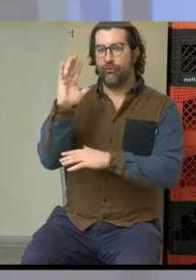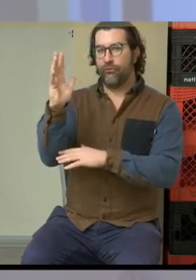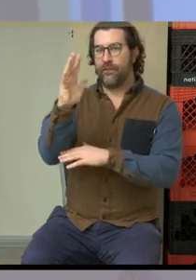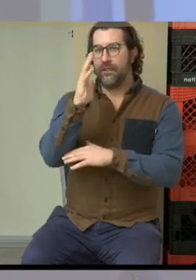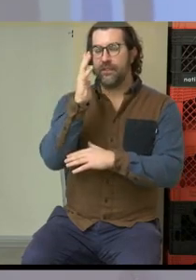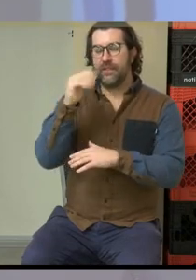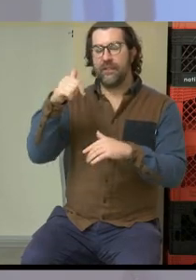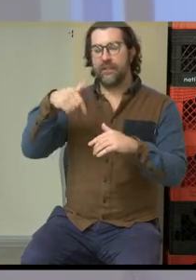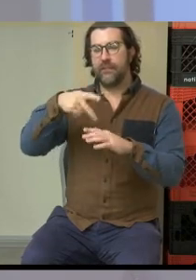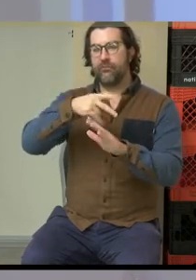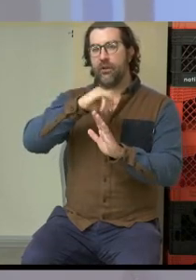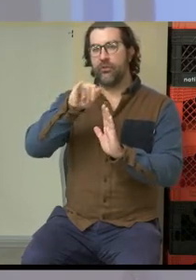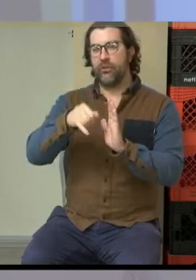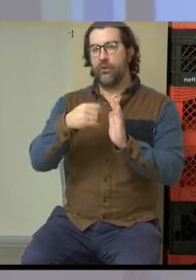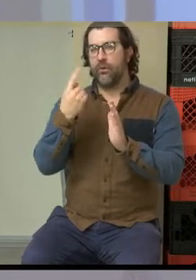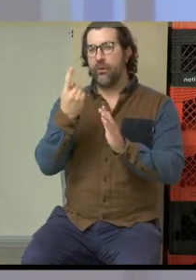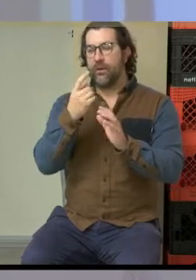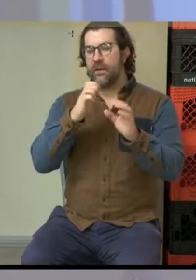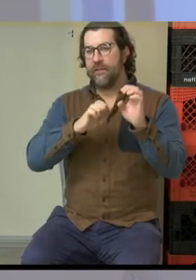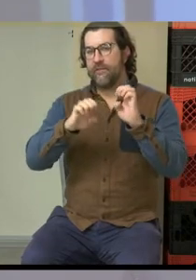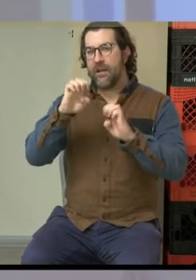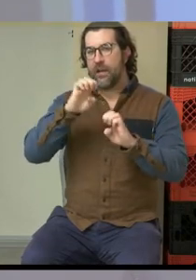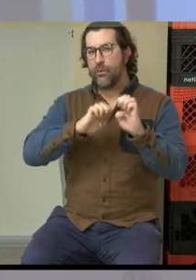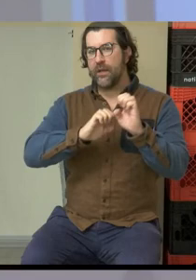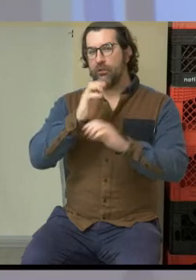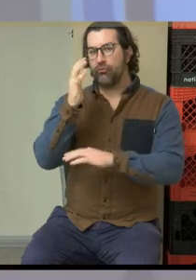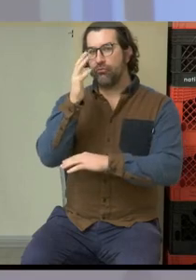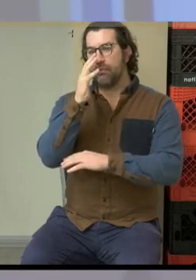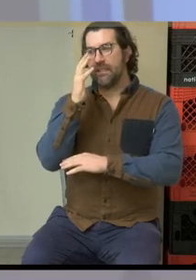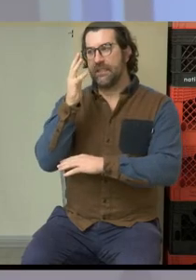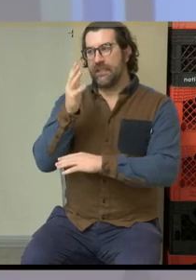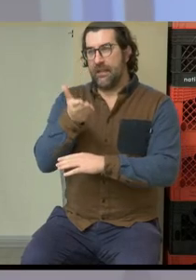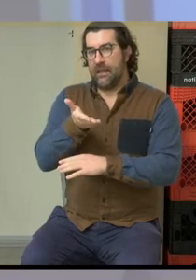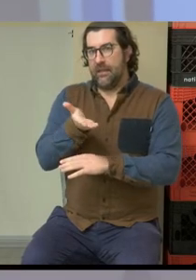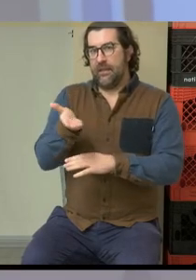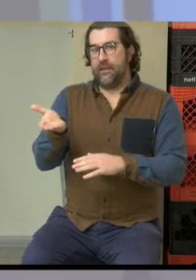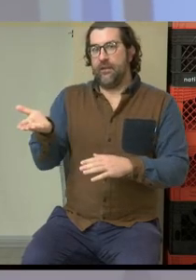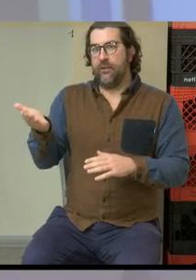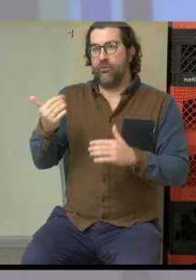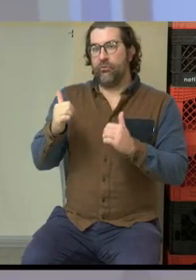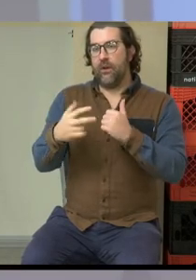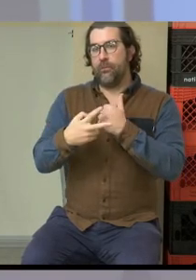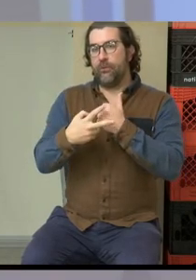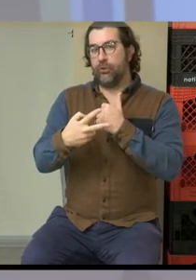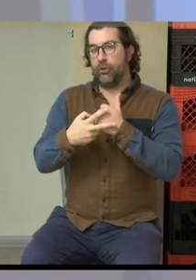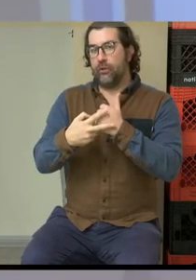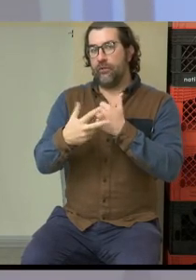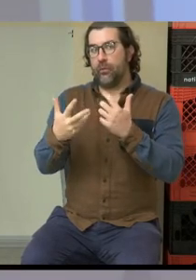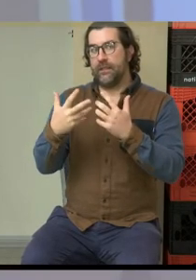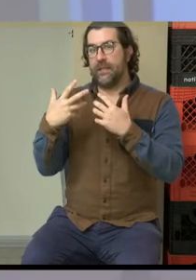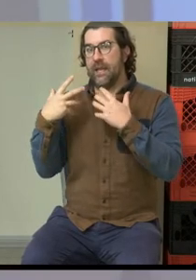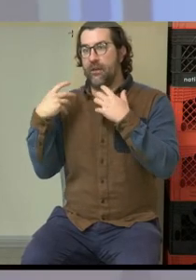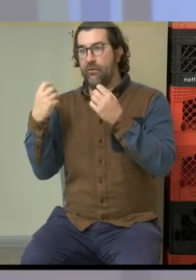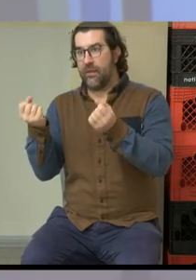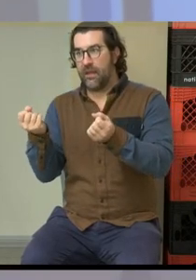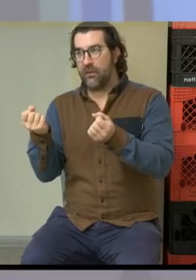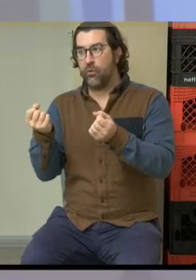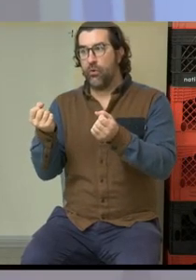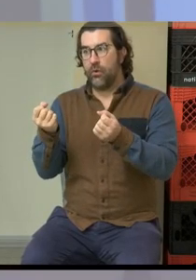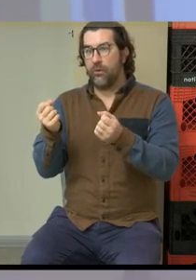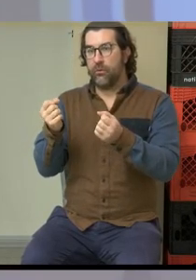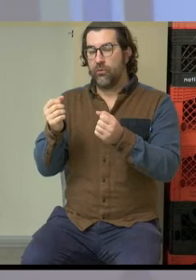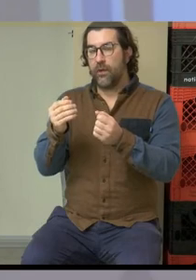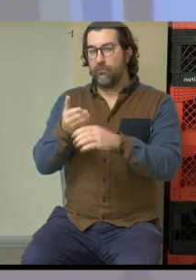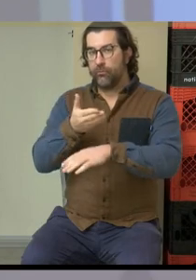we always evaluate trees on site, existing trees, and try to preserve what is healthy and we're able to work